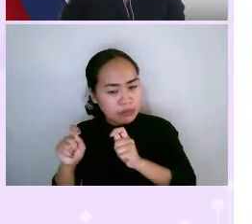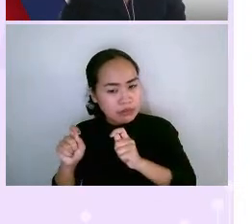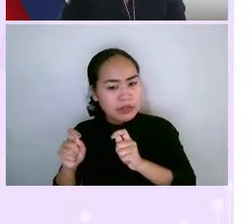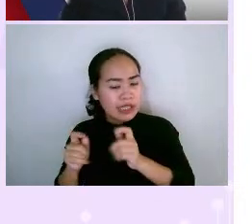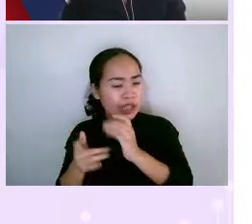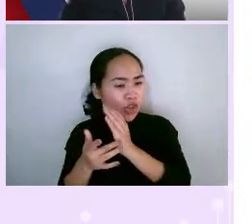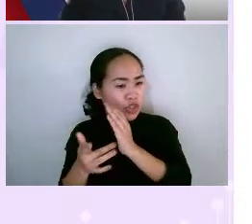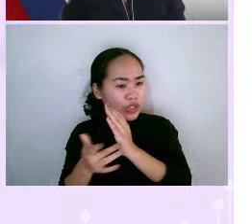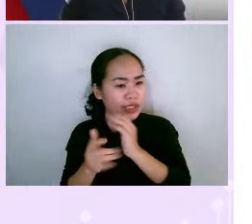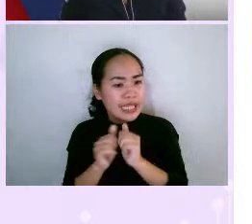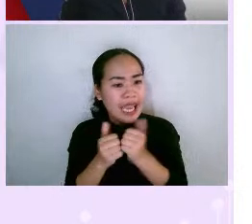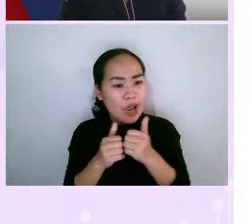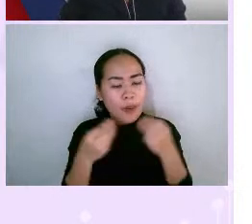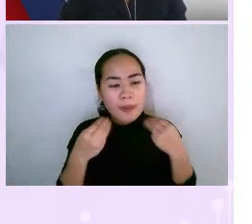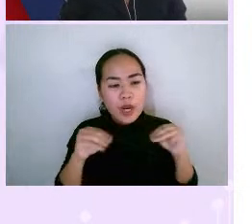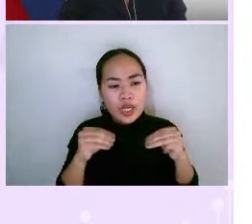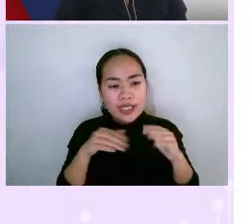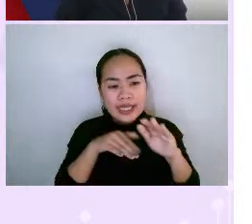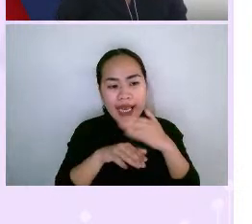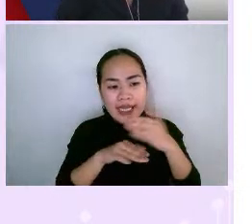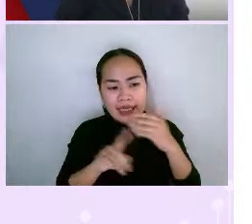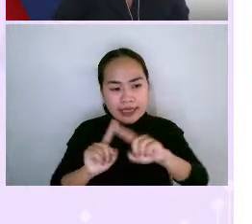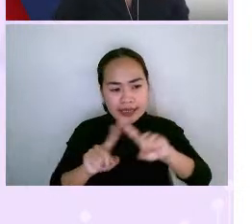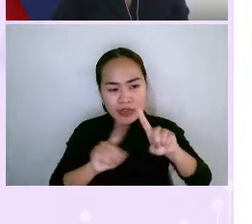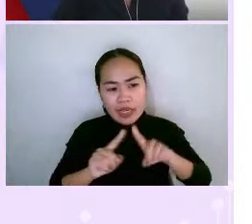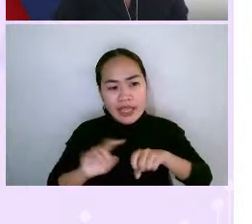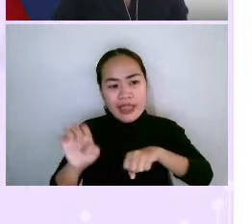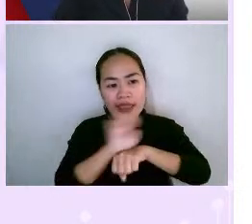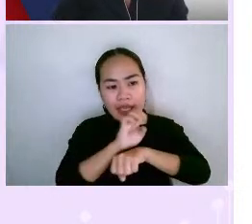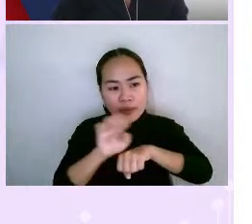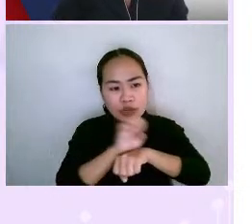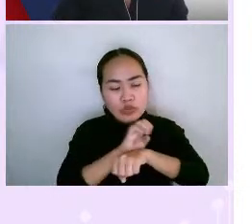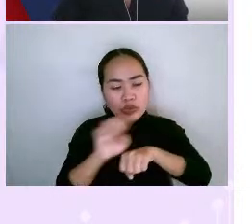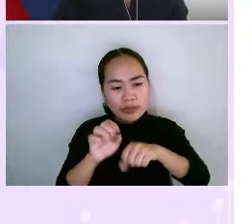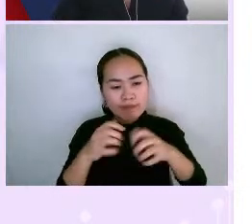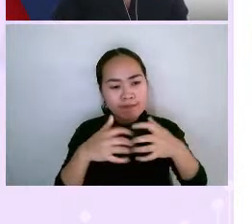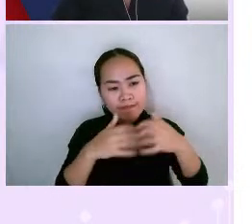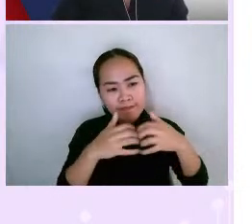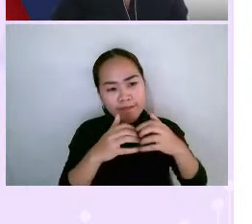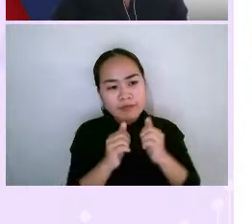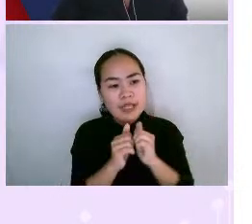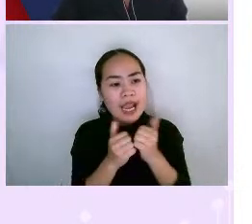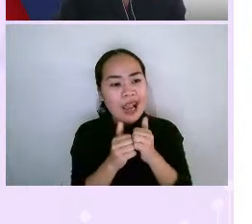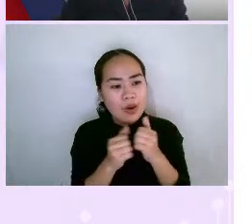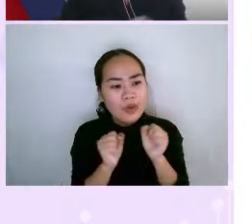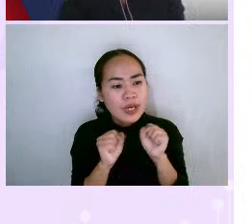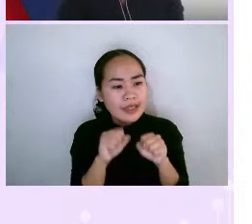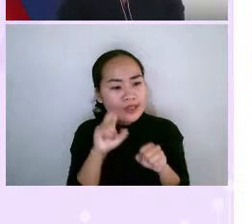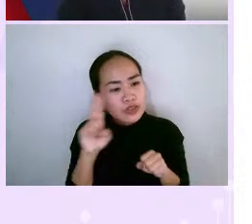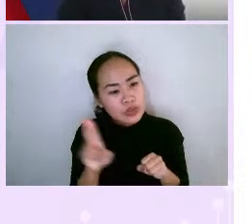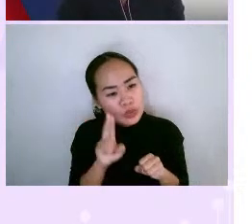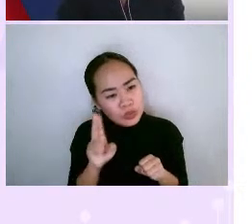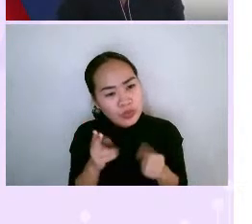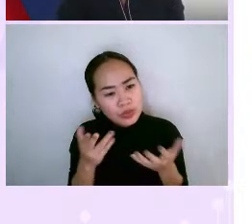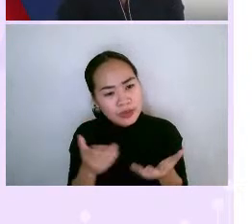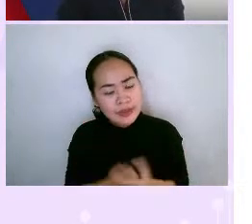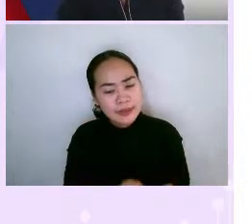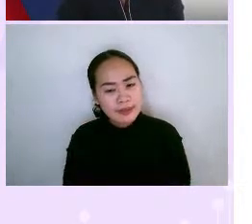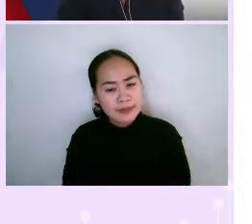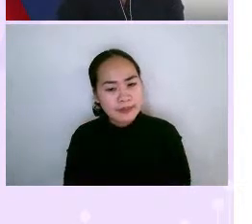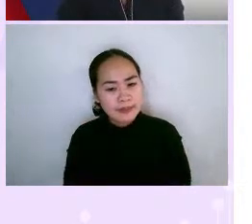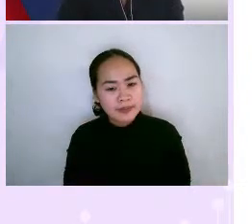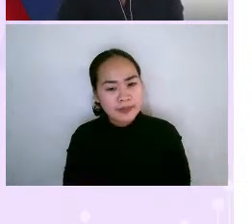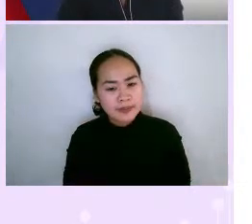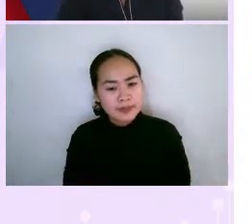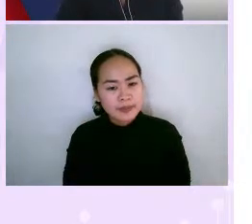improved market access, and entrepreneurship building in the countryside as well. Now,